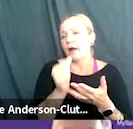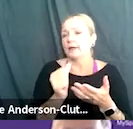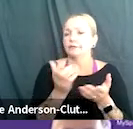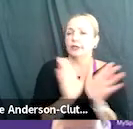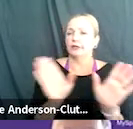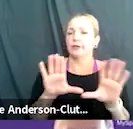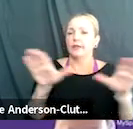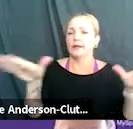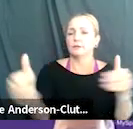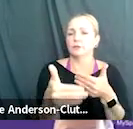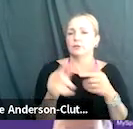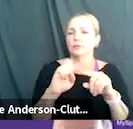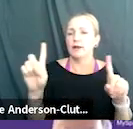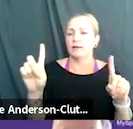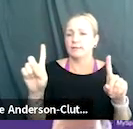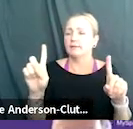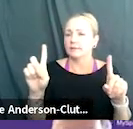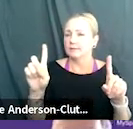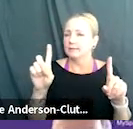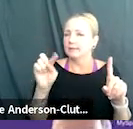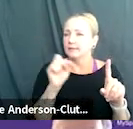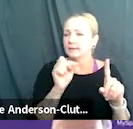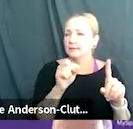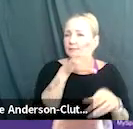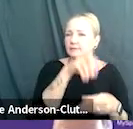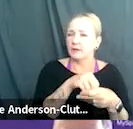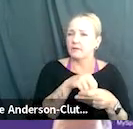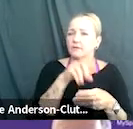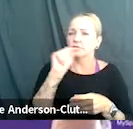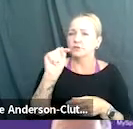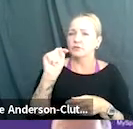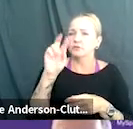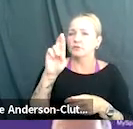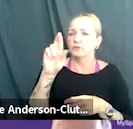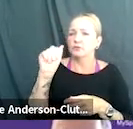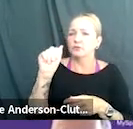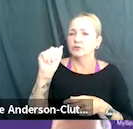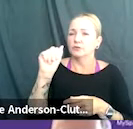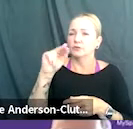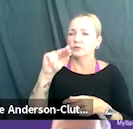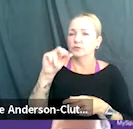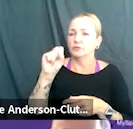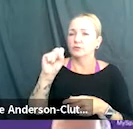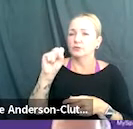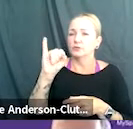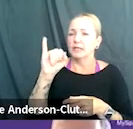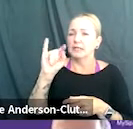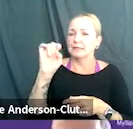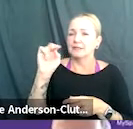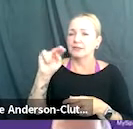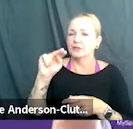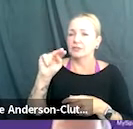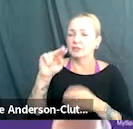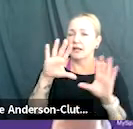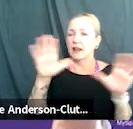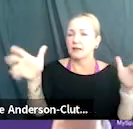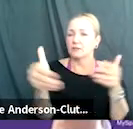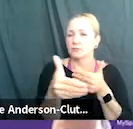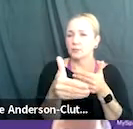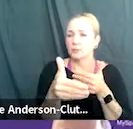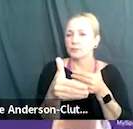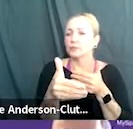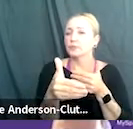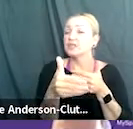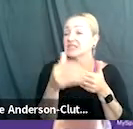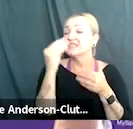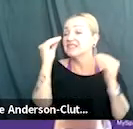or after, I guess mid-April maybe, that he was home after that. But prior to that, this kind of behavior had been happening at school, and his teachers and his educational assistants